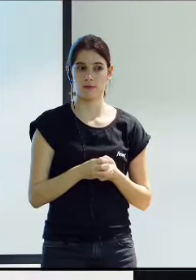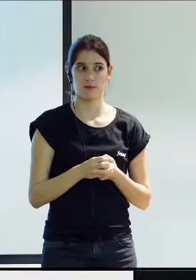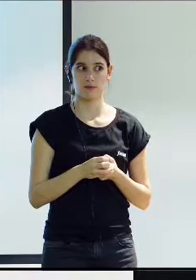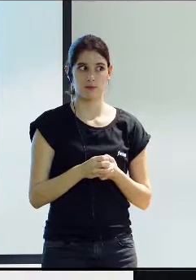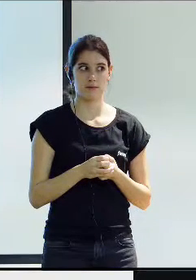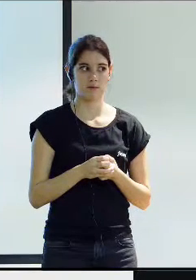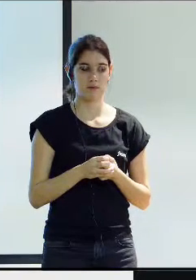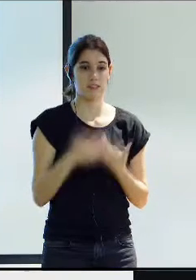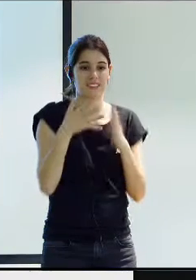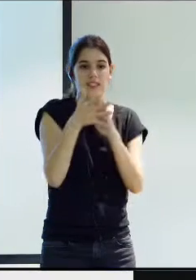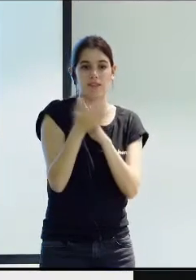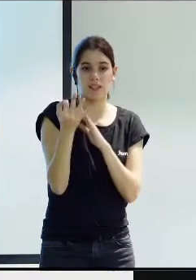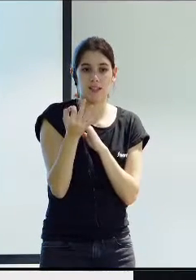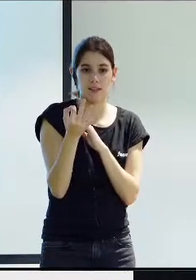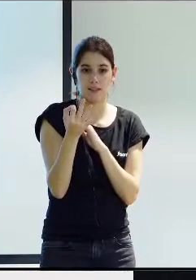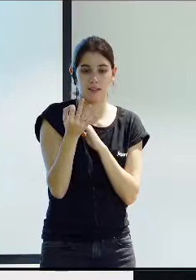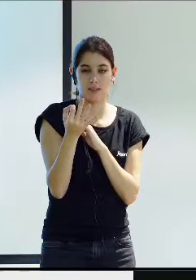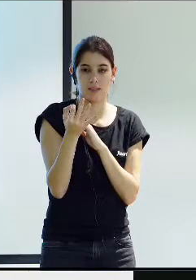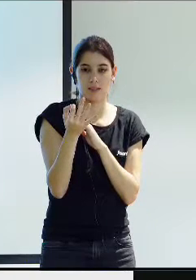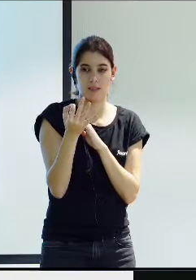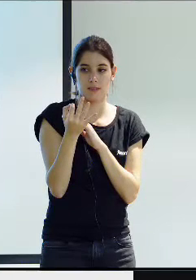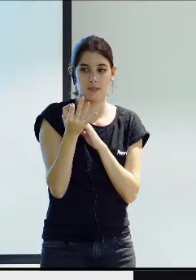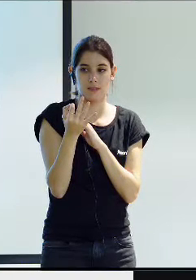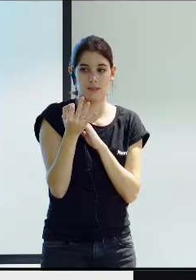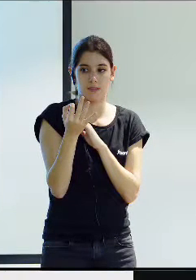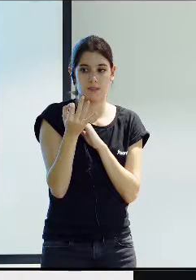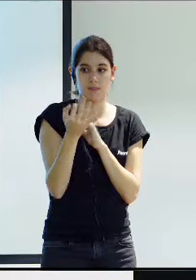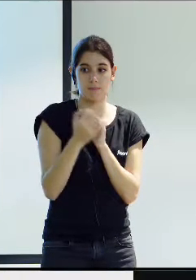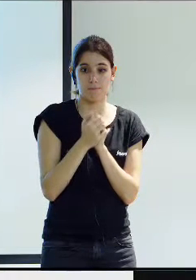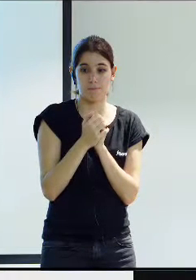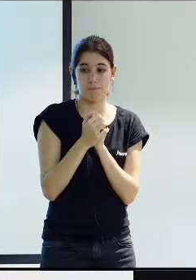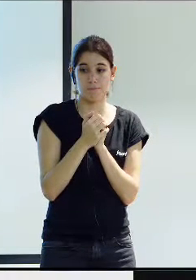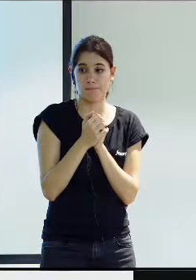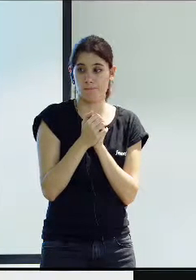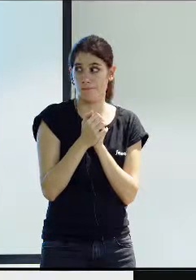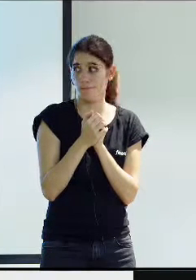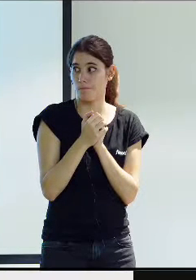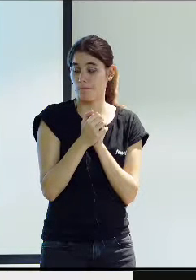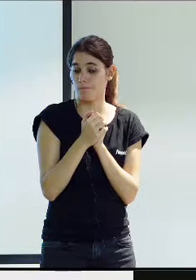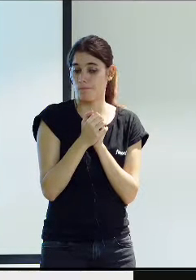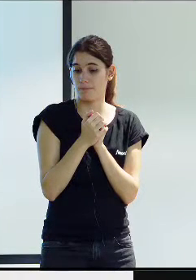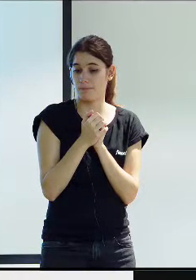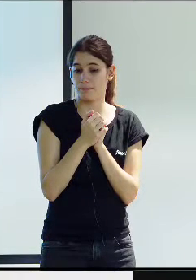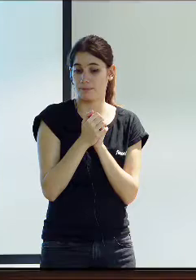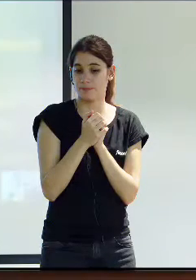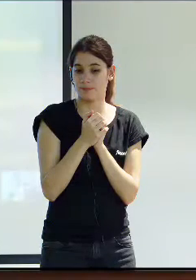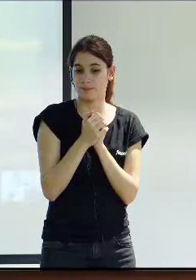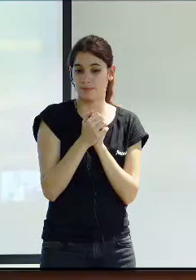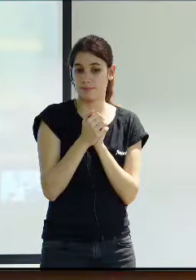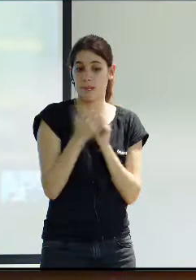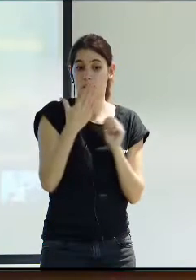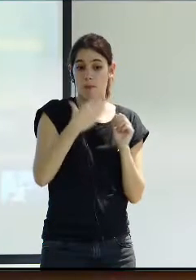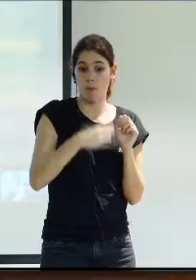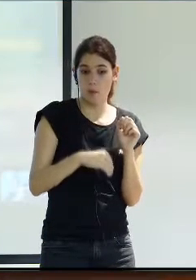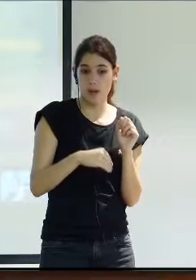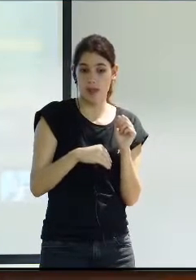perspective on how to become an organization representing persons with disabilities can take